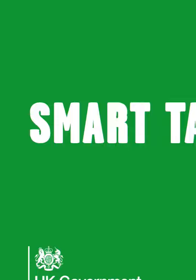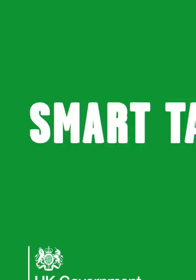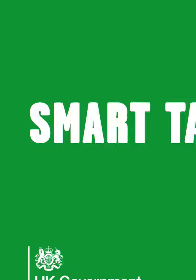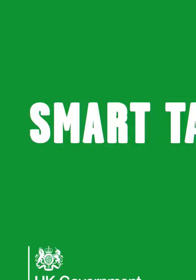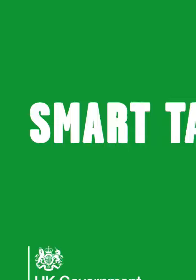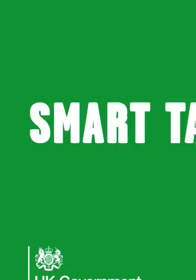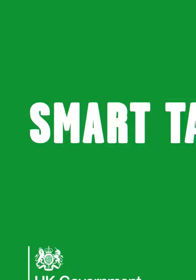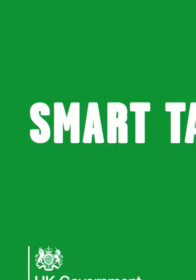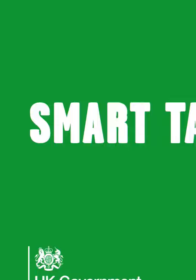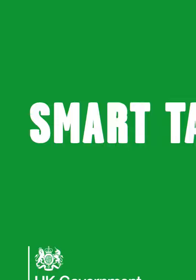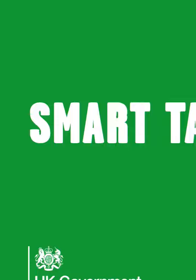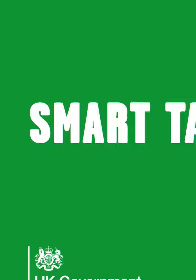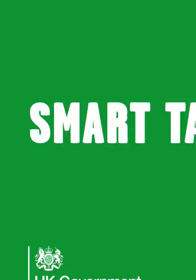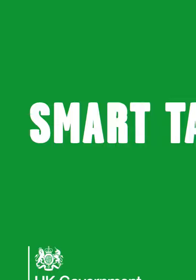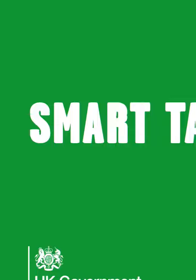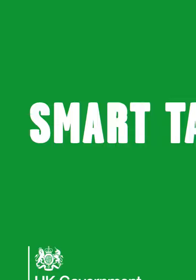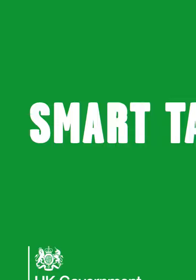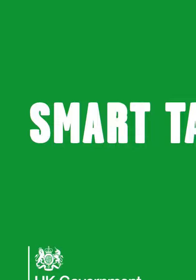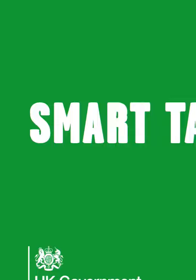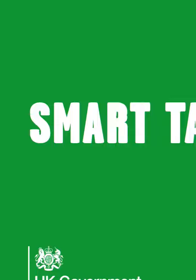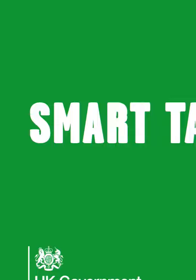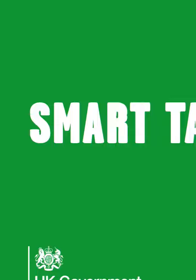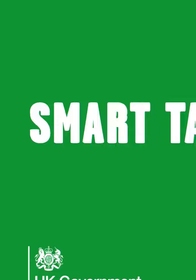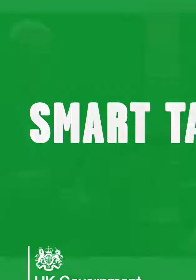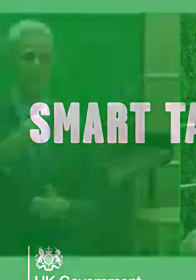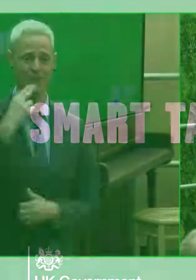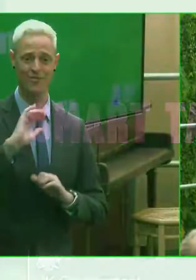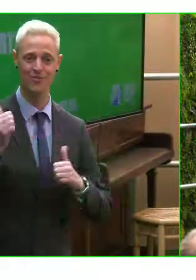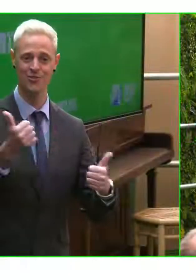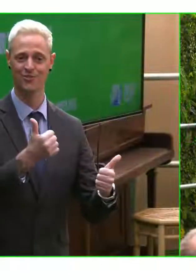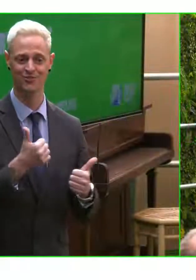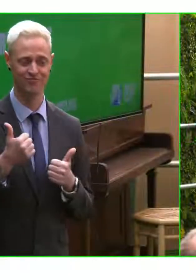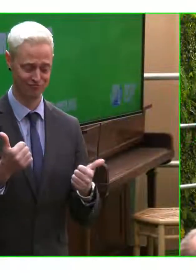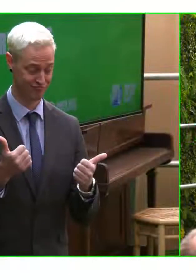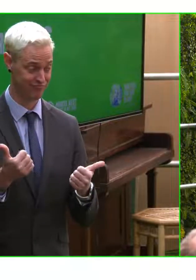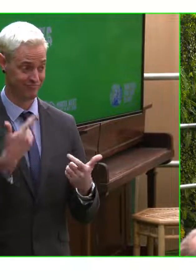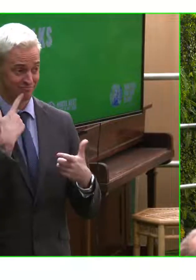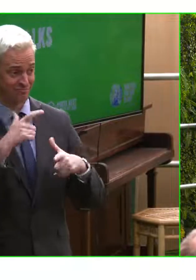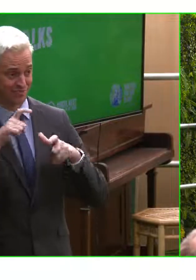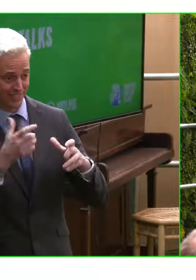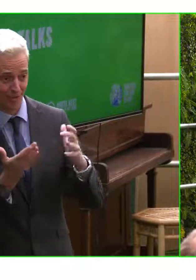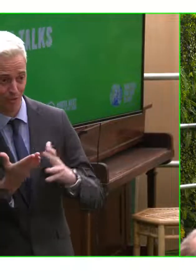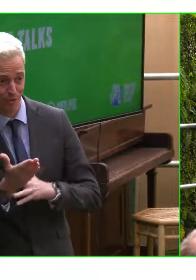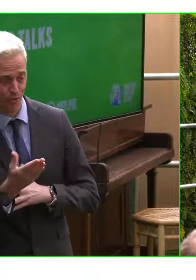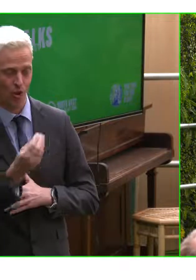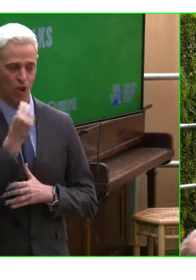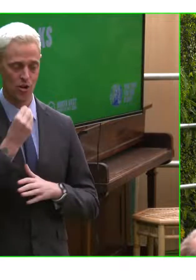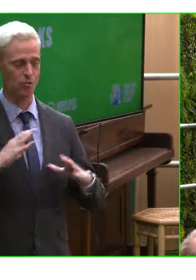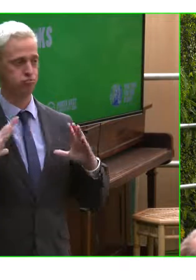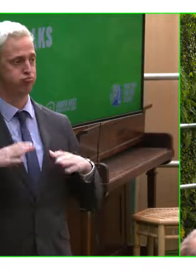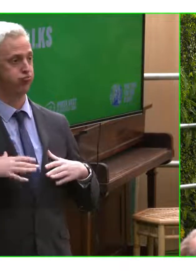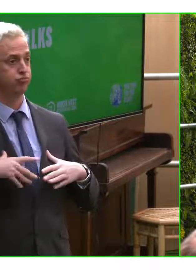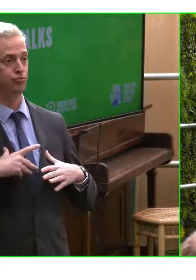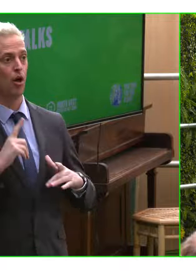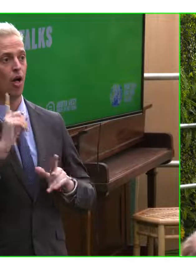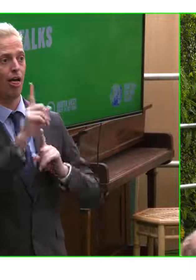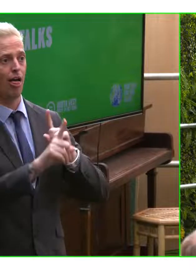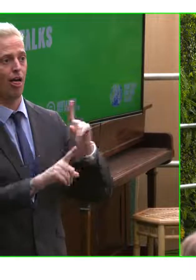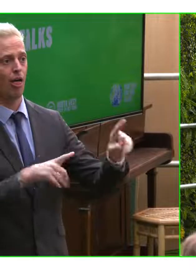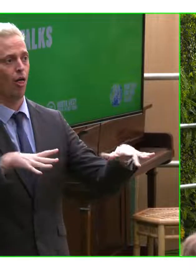Right, good afternoon everybody, and thank you for staying with us after lunch and not wandering off